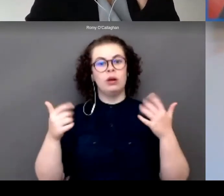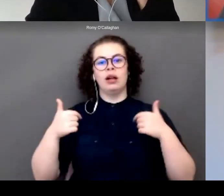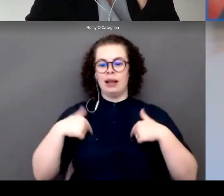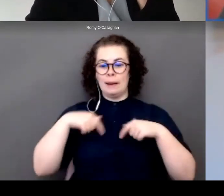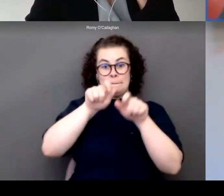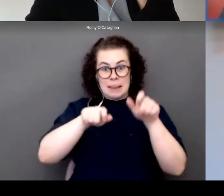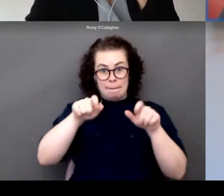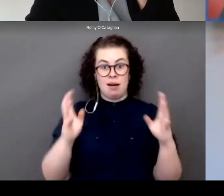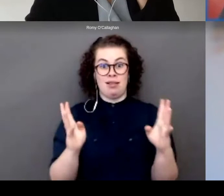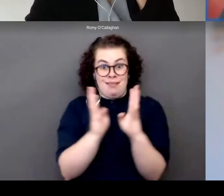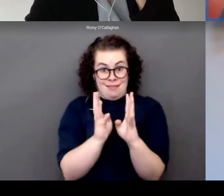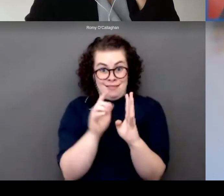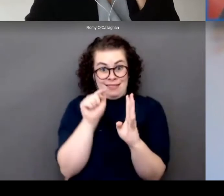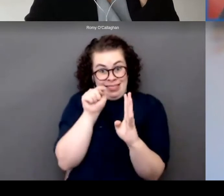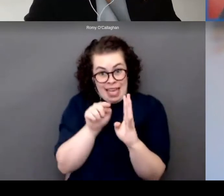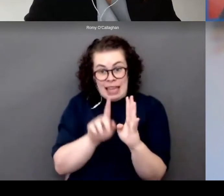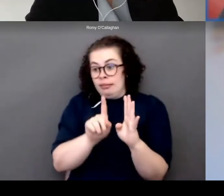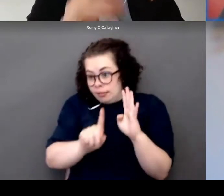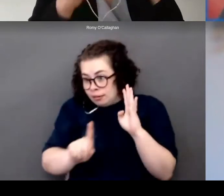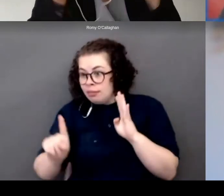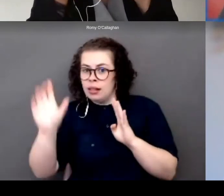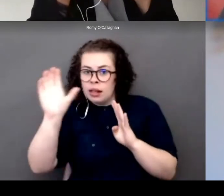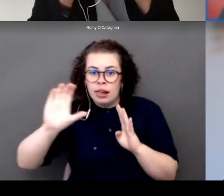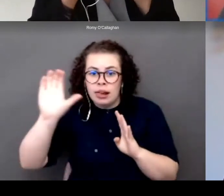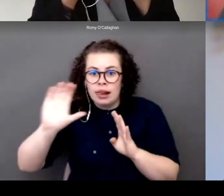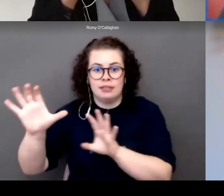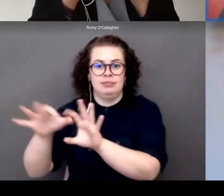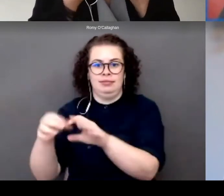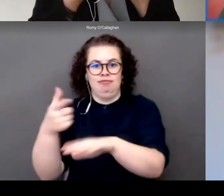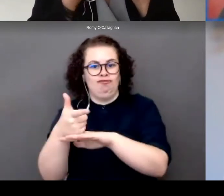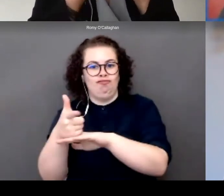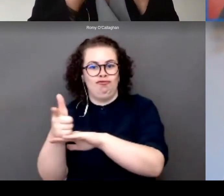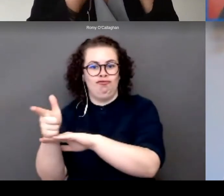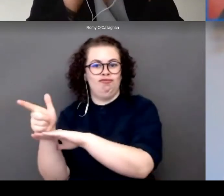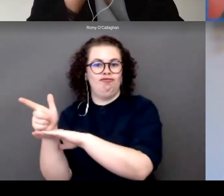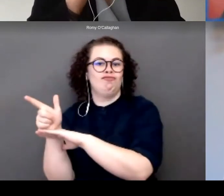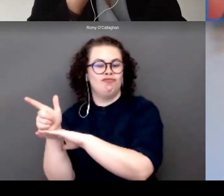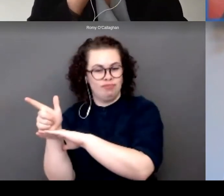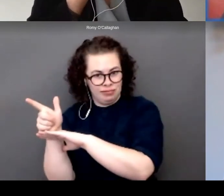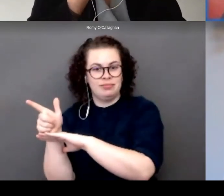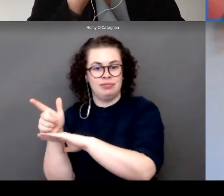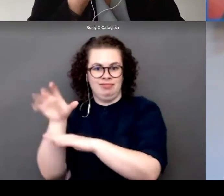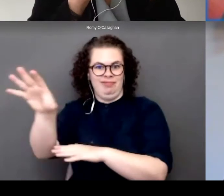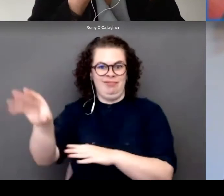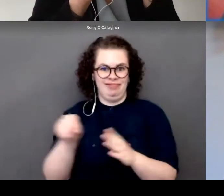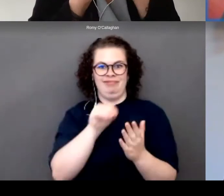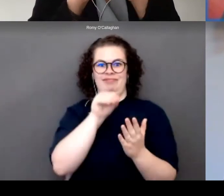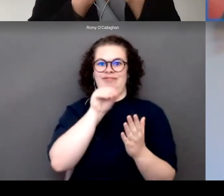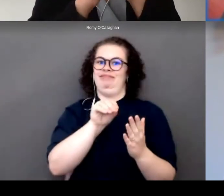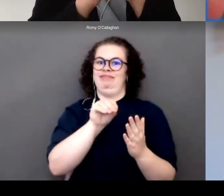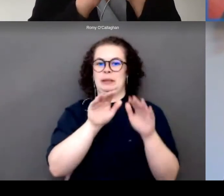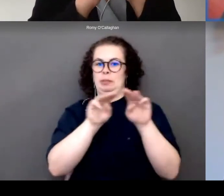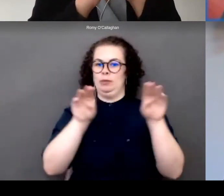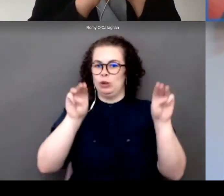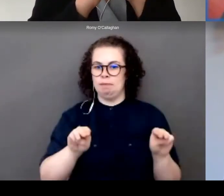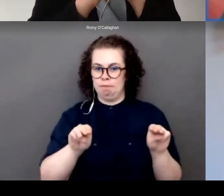those testimonials, those people who we have interviewed. And we have interviewed them